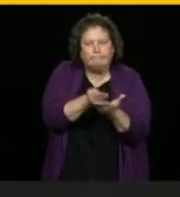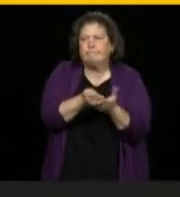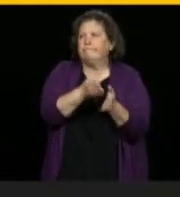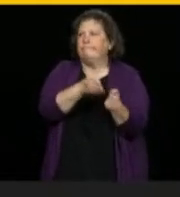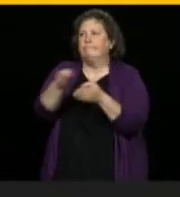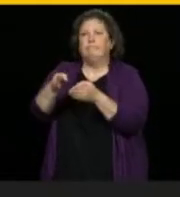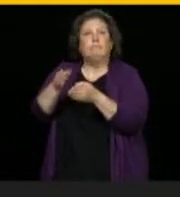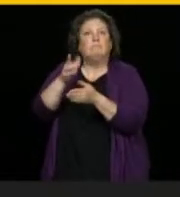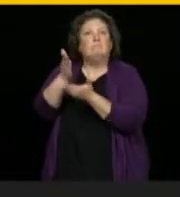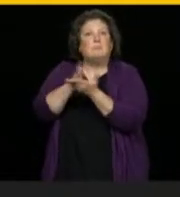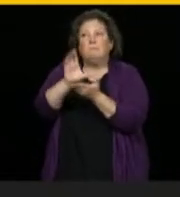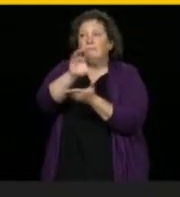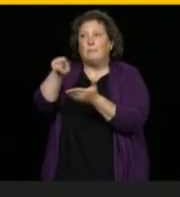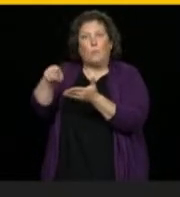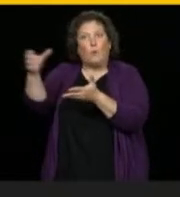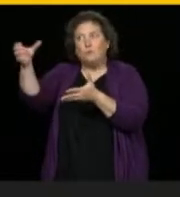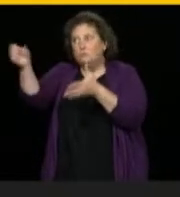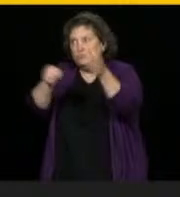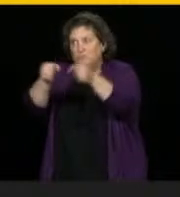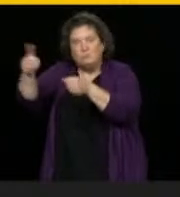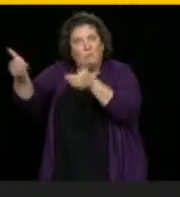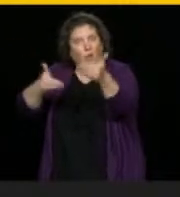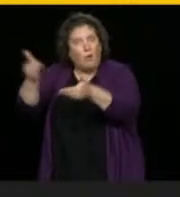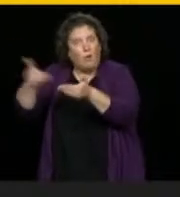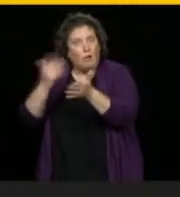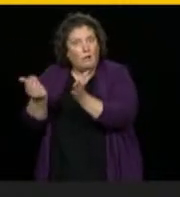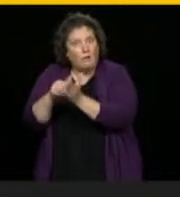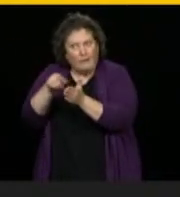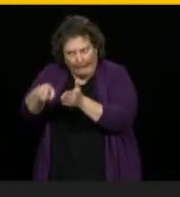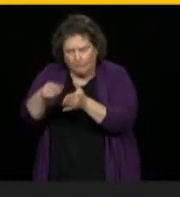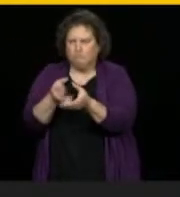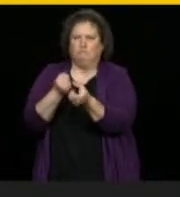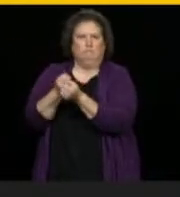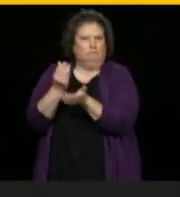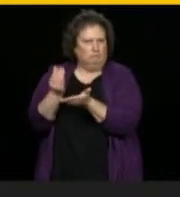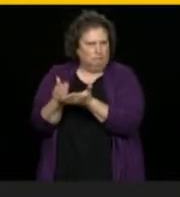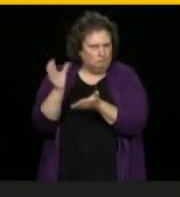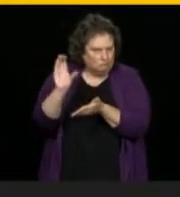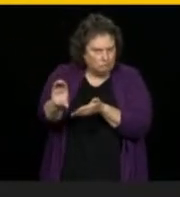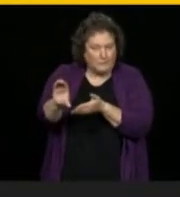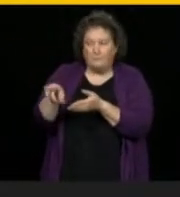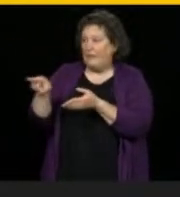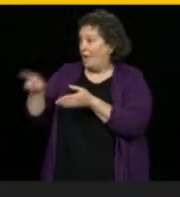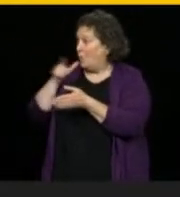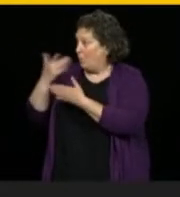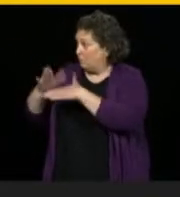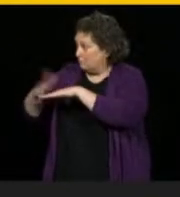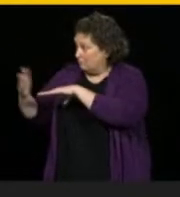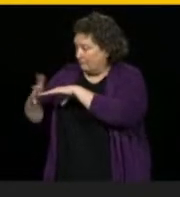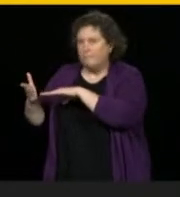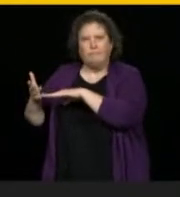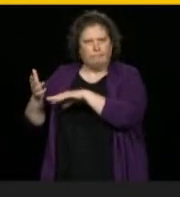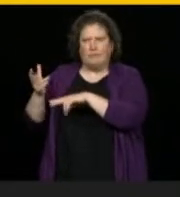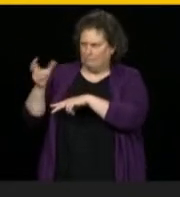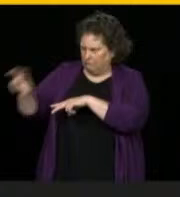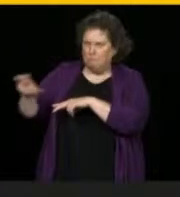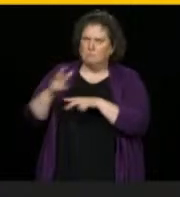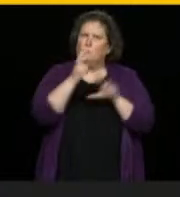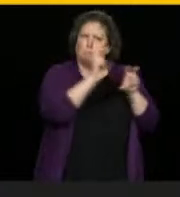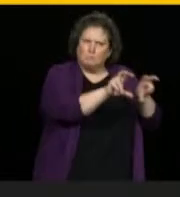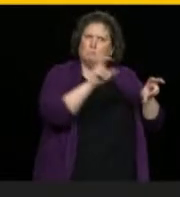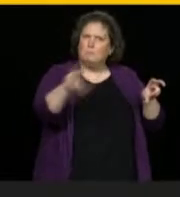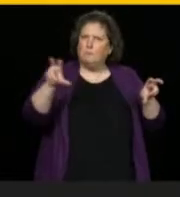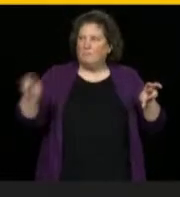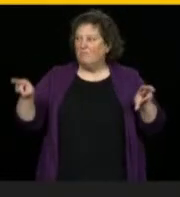and supported those who had lost their jobs. In fact, nearly 11 million Canadians have been supported through